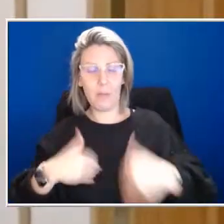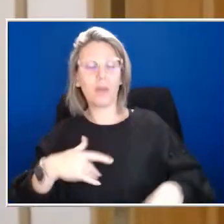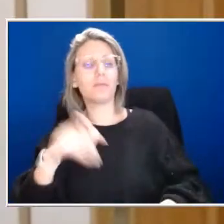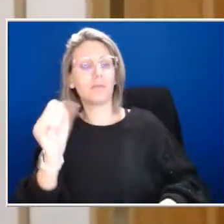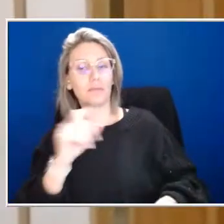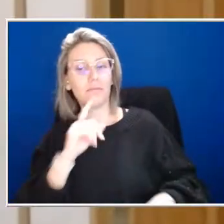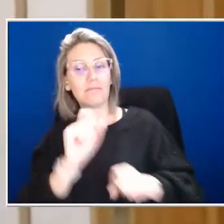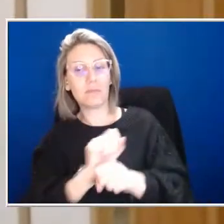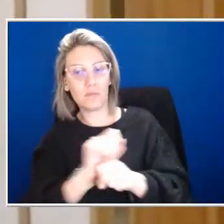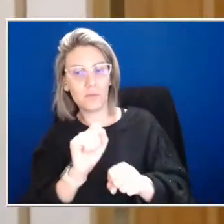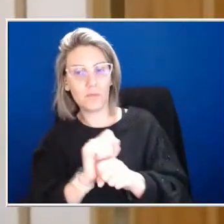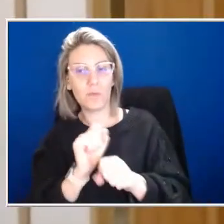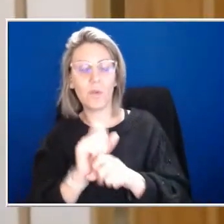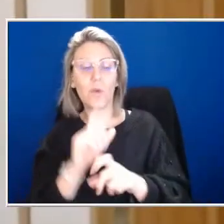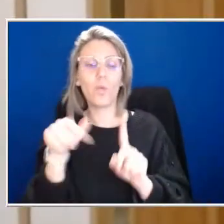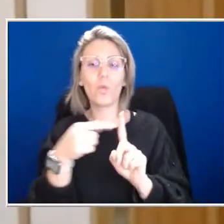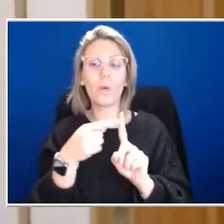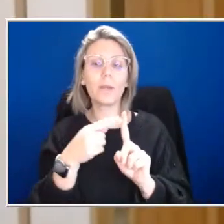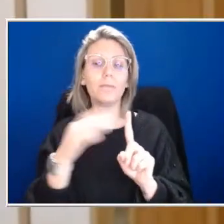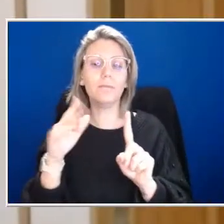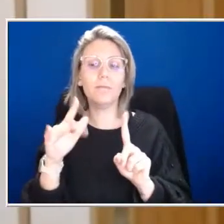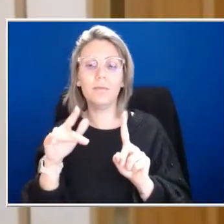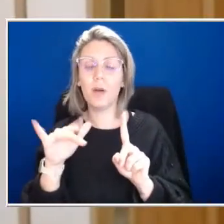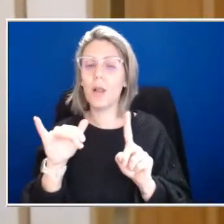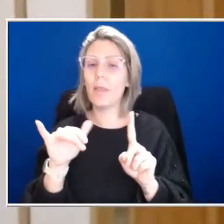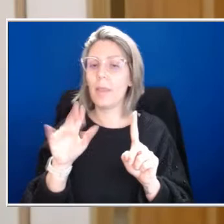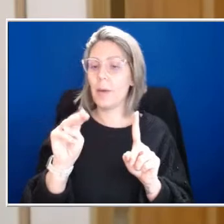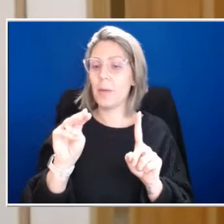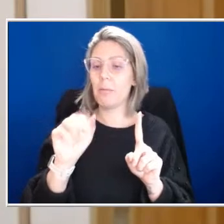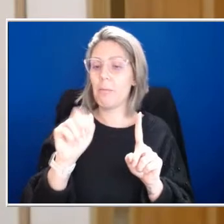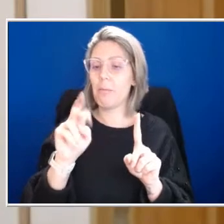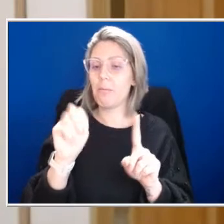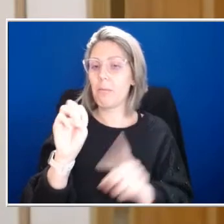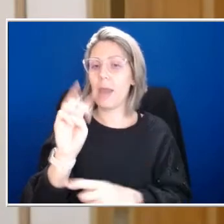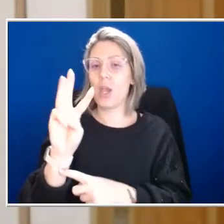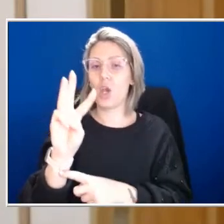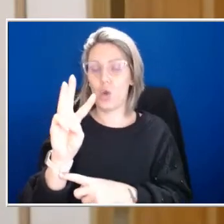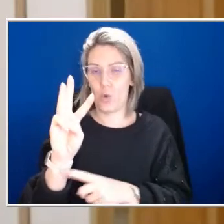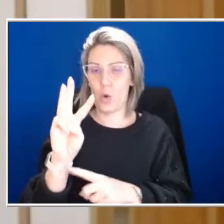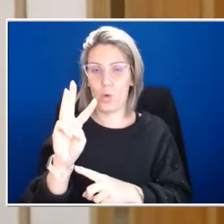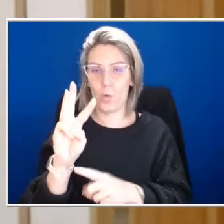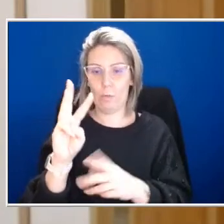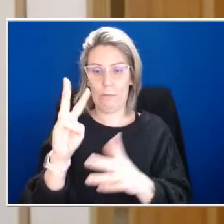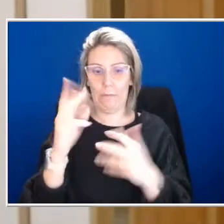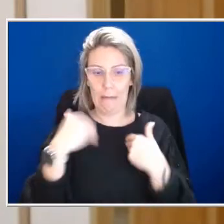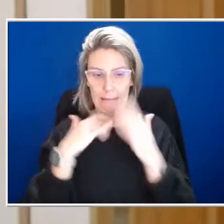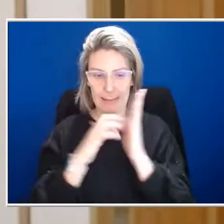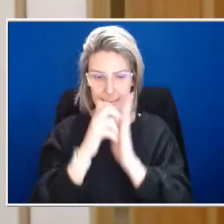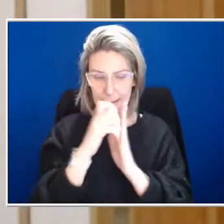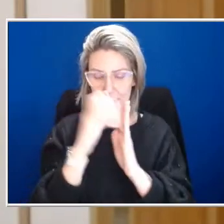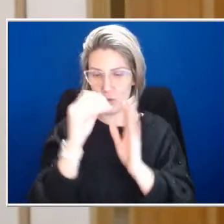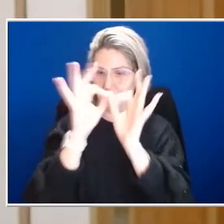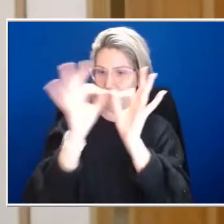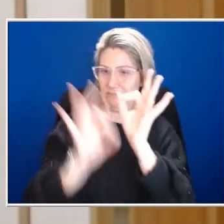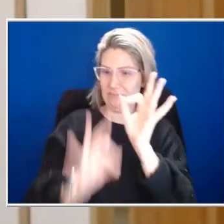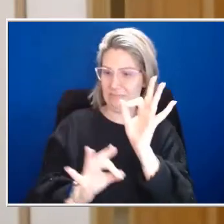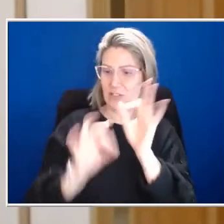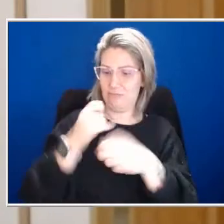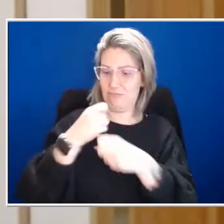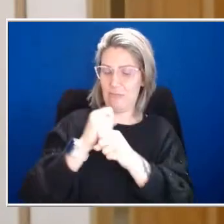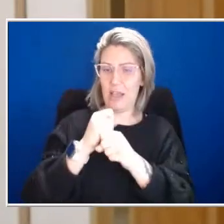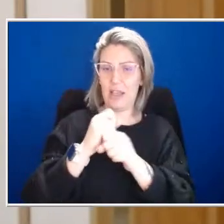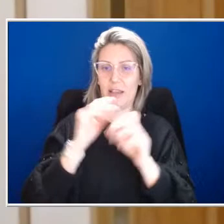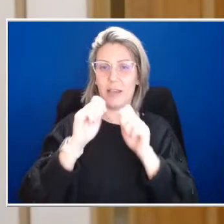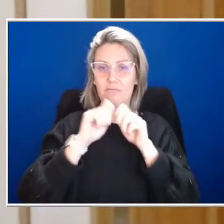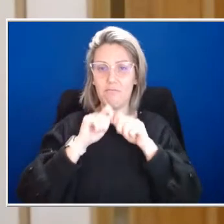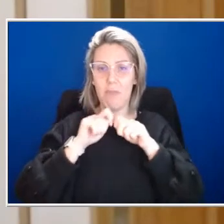So, once the bone marrow is cancerous, the cells that make antibodies are cancerous. Bone marrow starts to